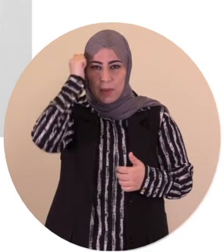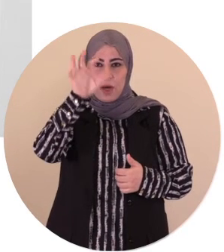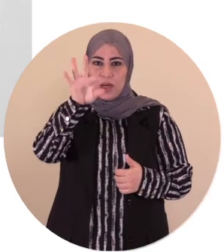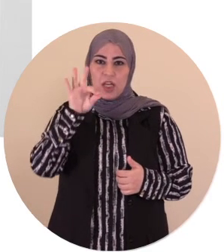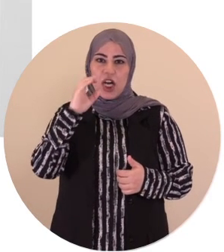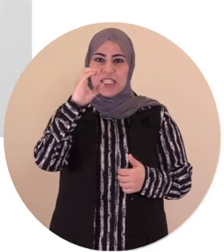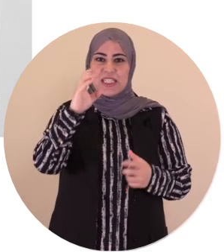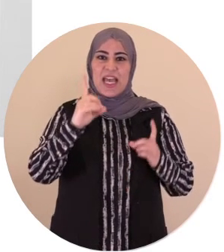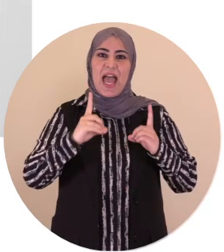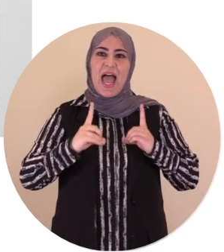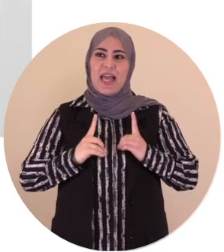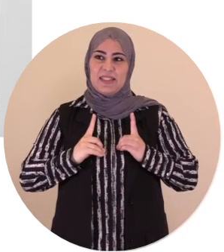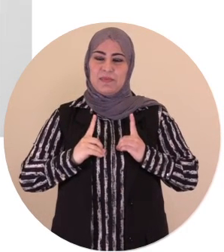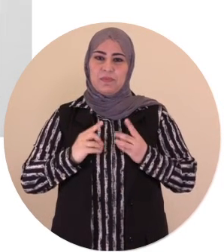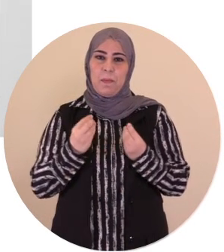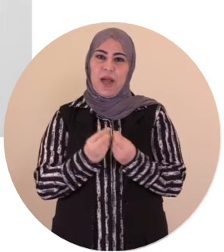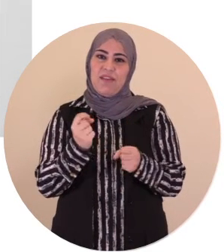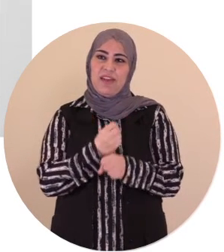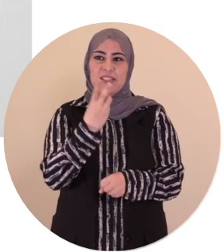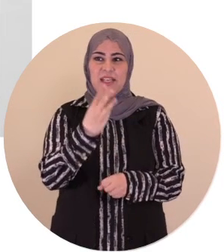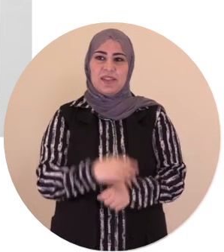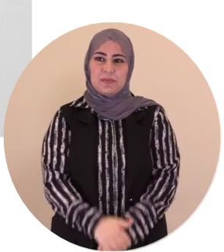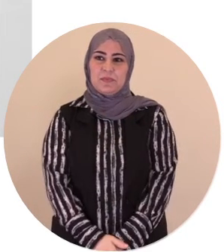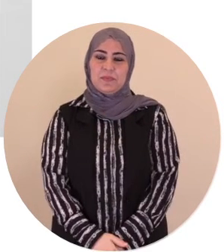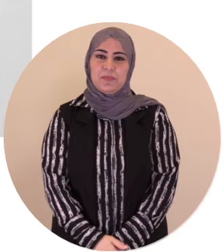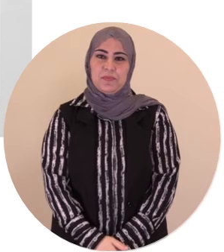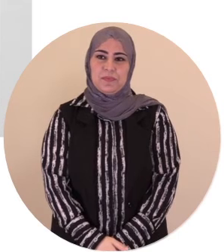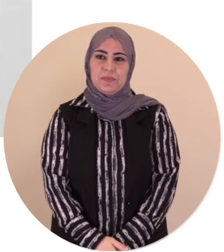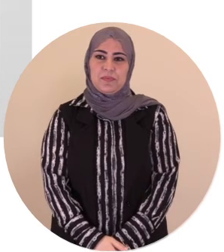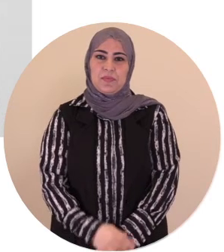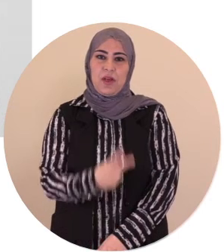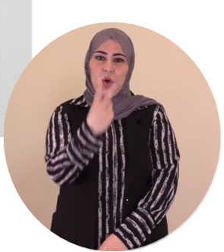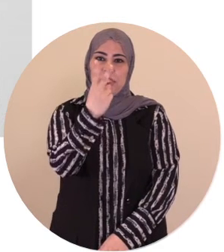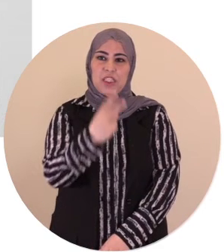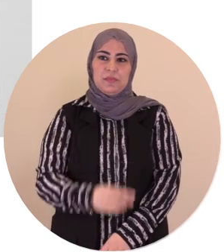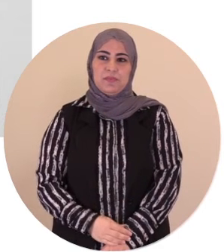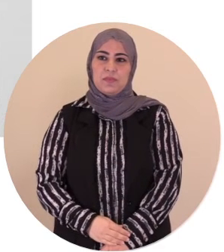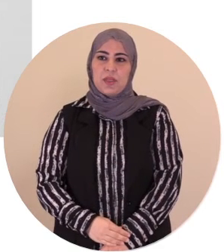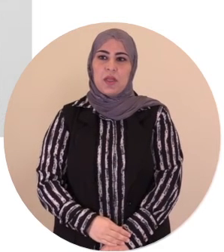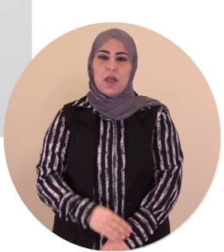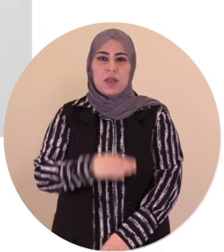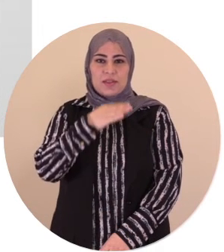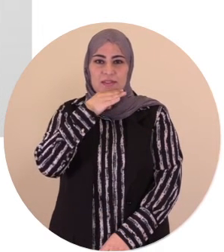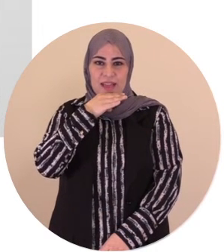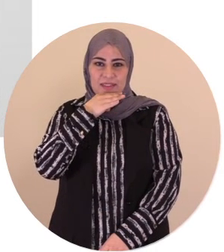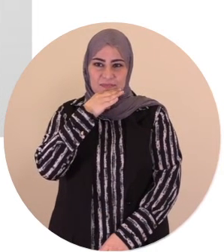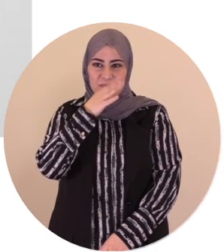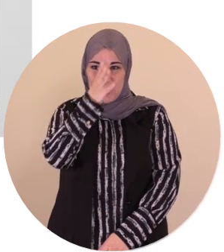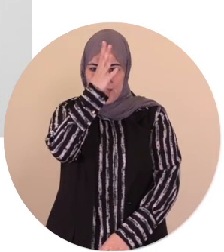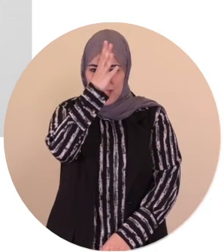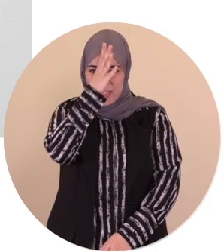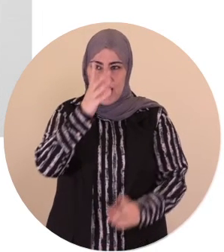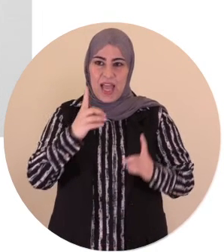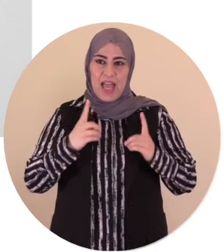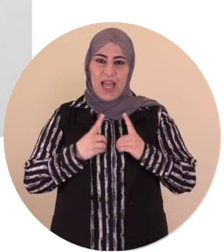studied. Excellent. It's always followed by had and the verb in the past participle. Next question. Dad had booked tickets to